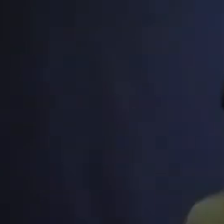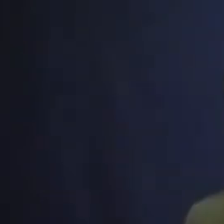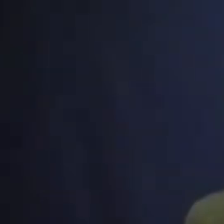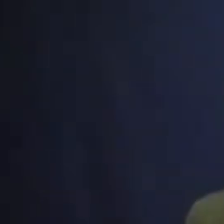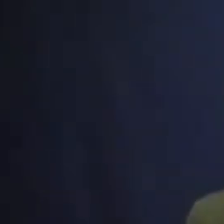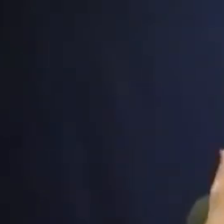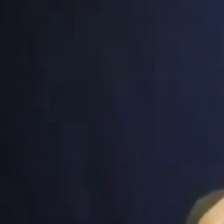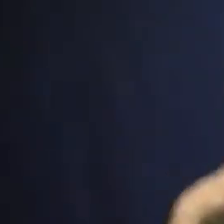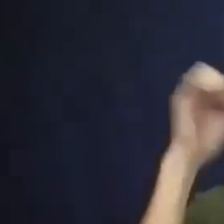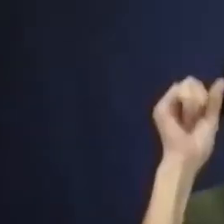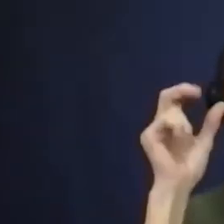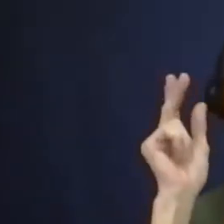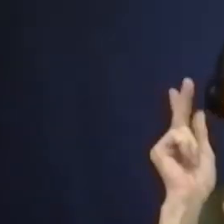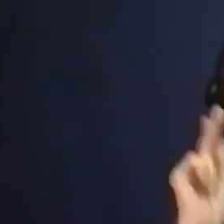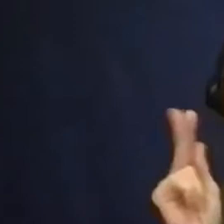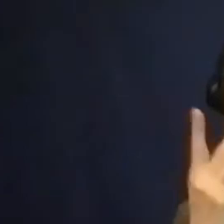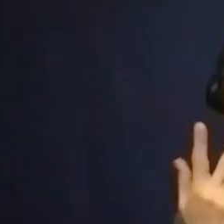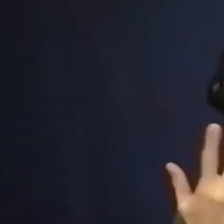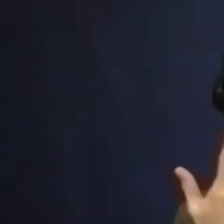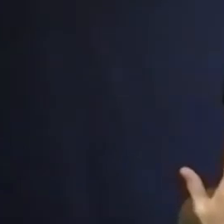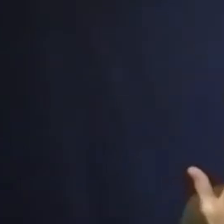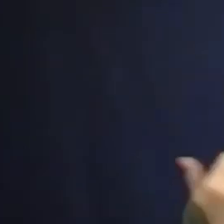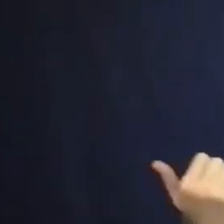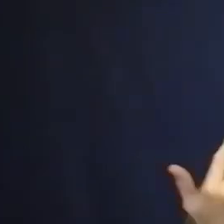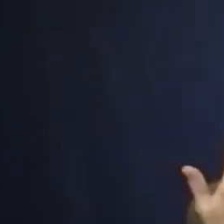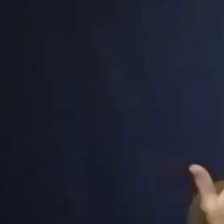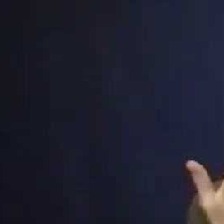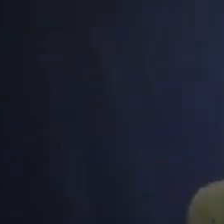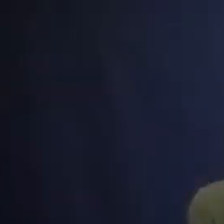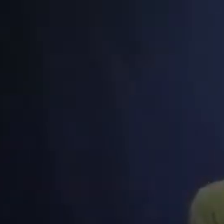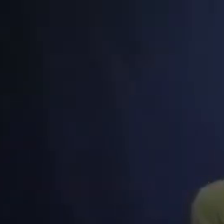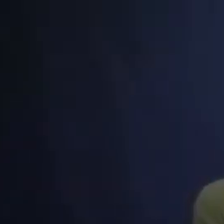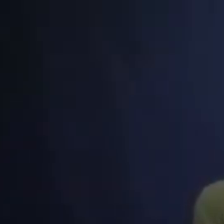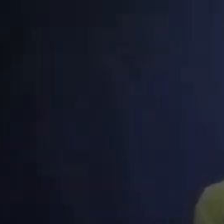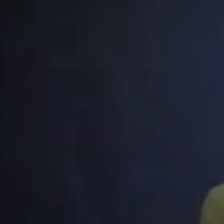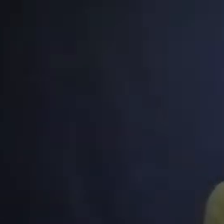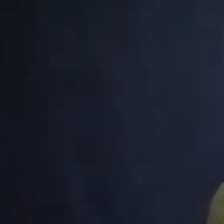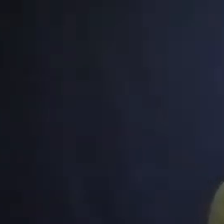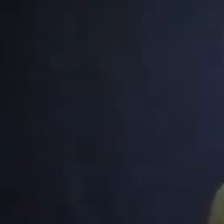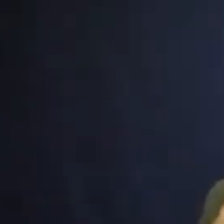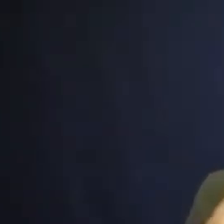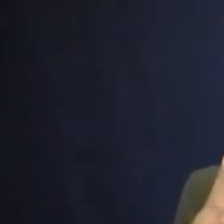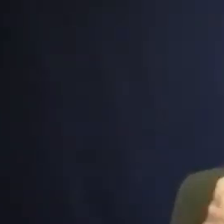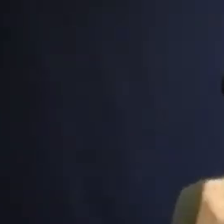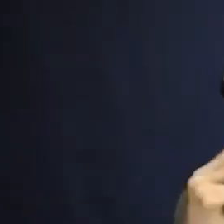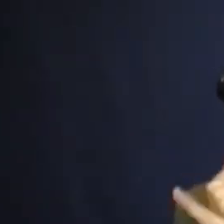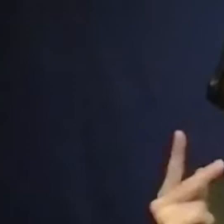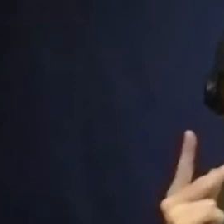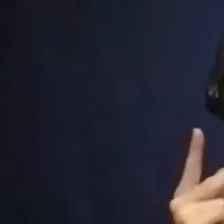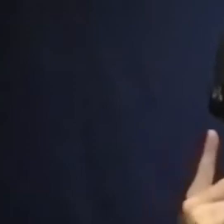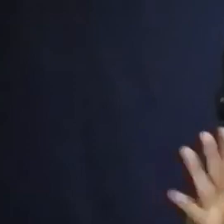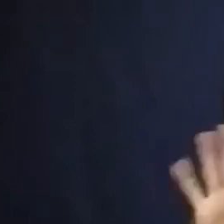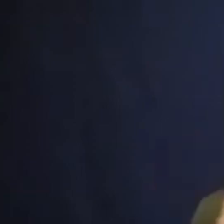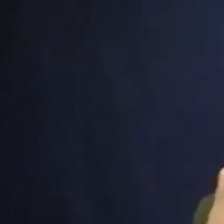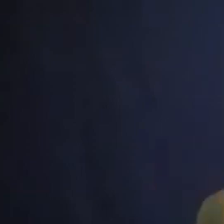community rather than in institutional care. And so this group of